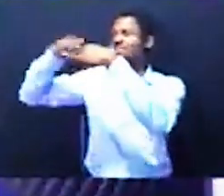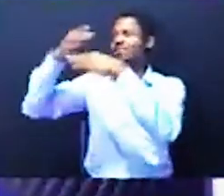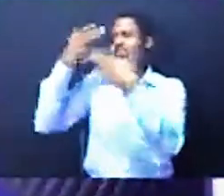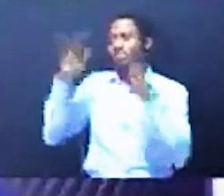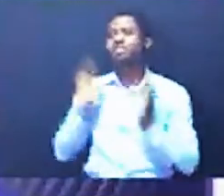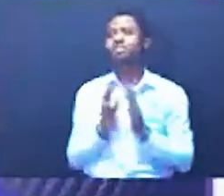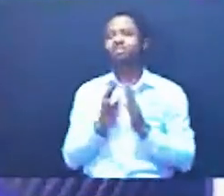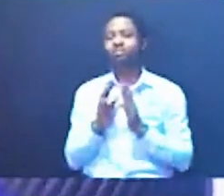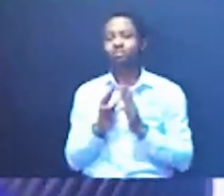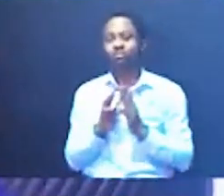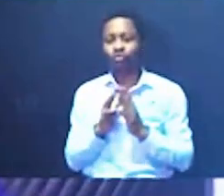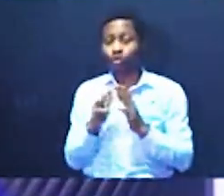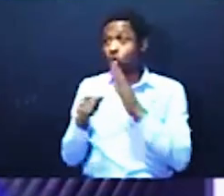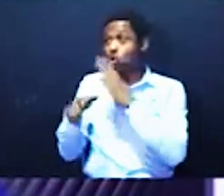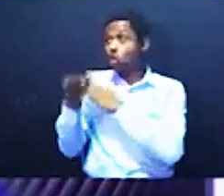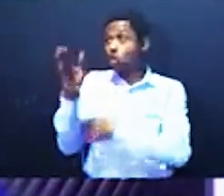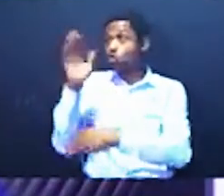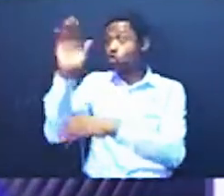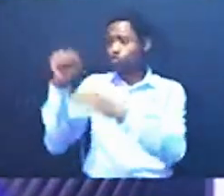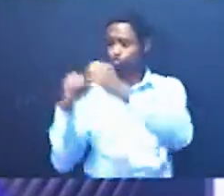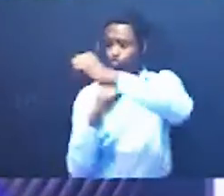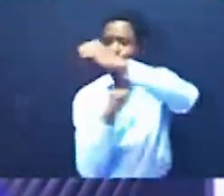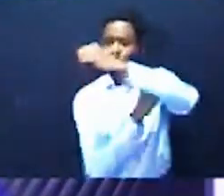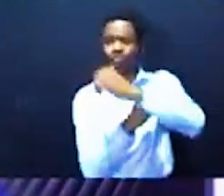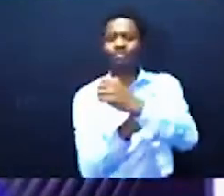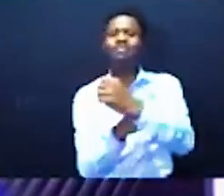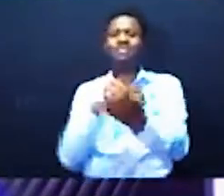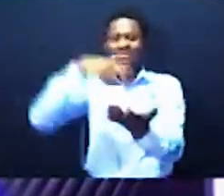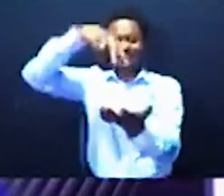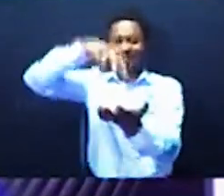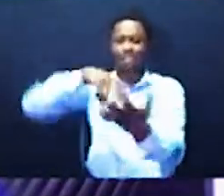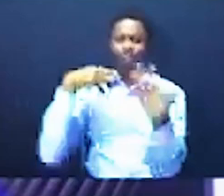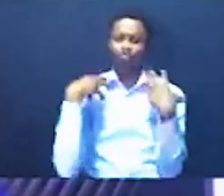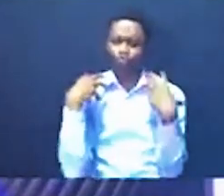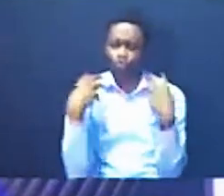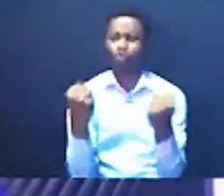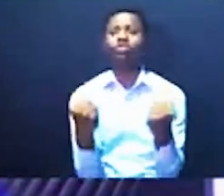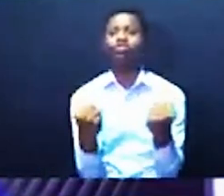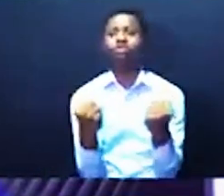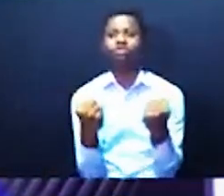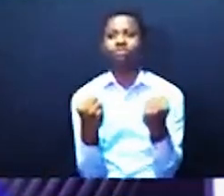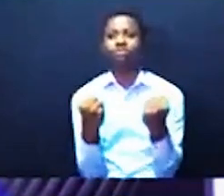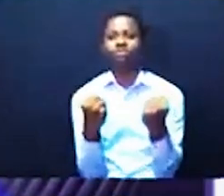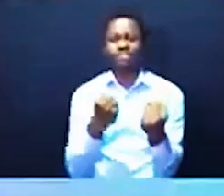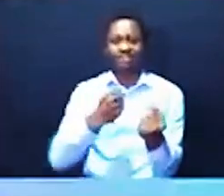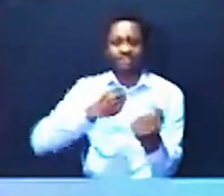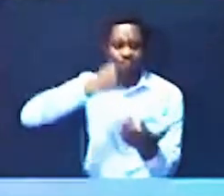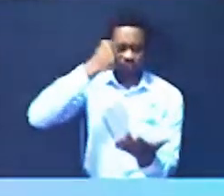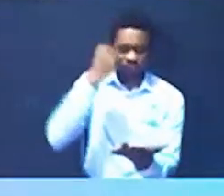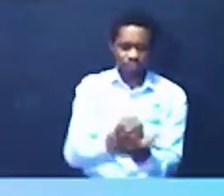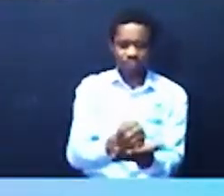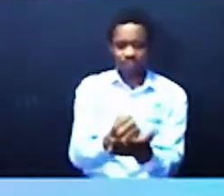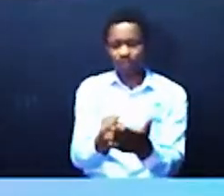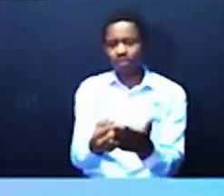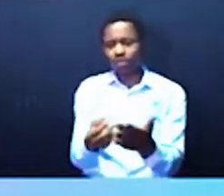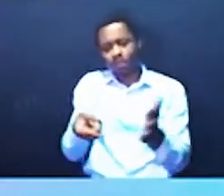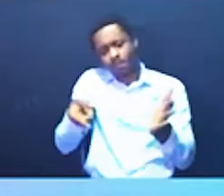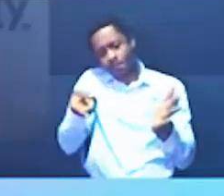God's solid foundation stands firm, sealed with this